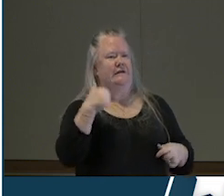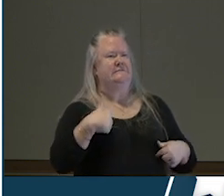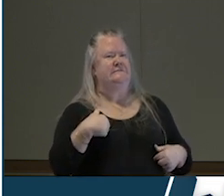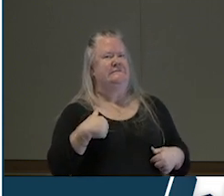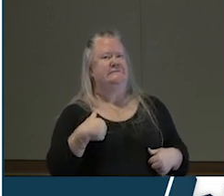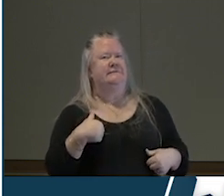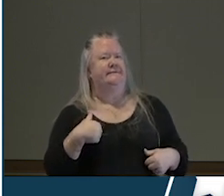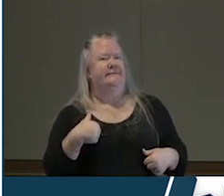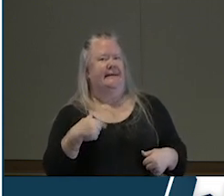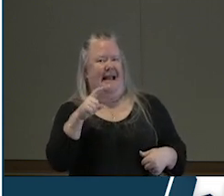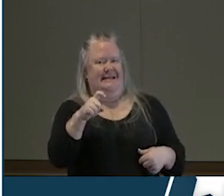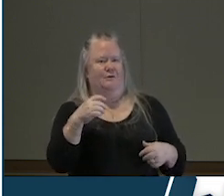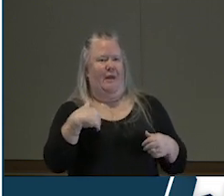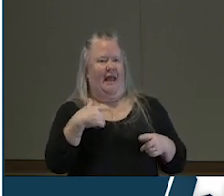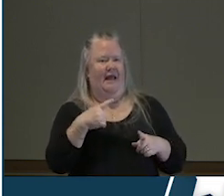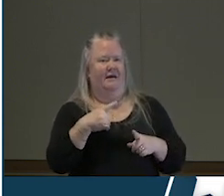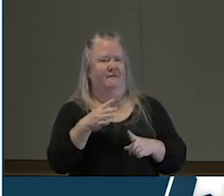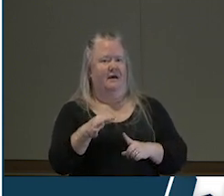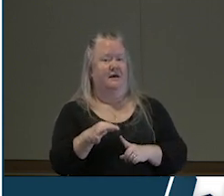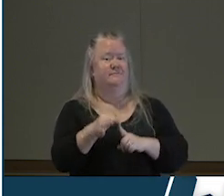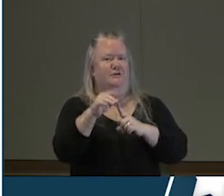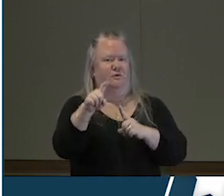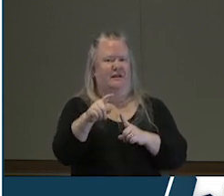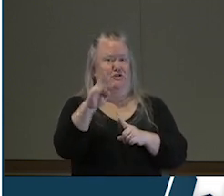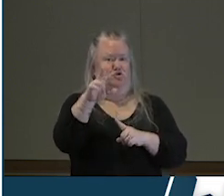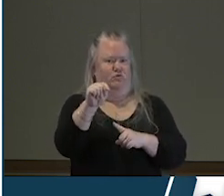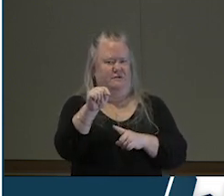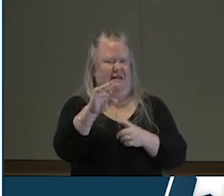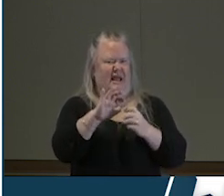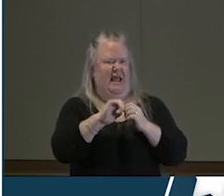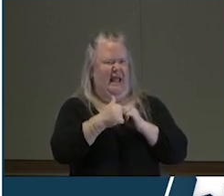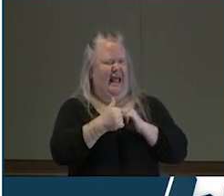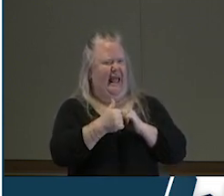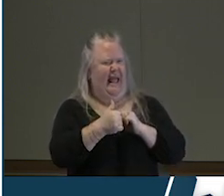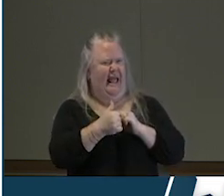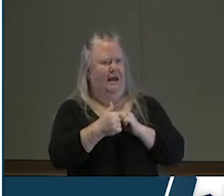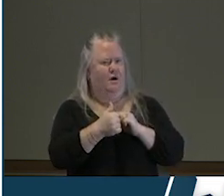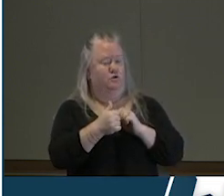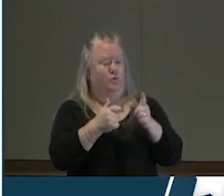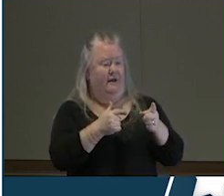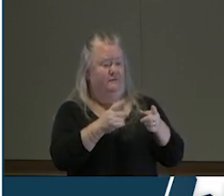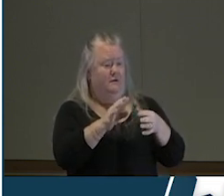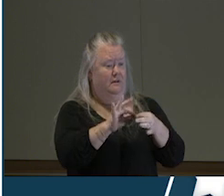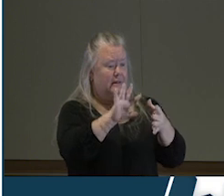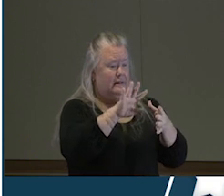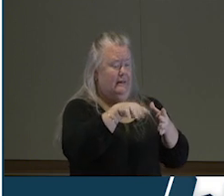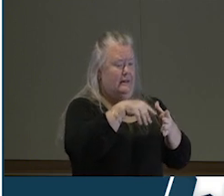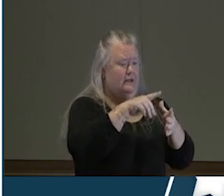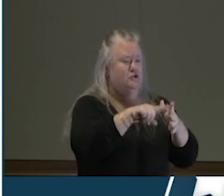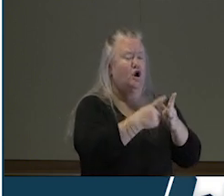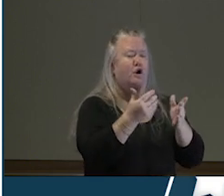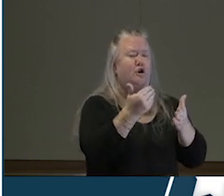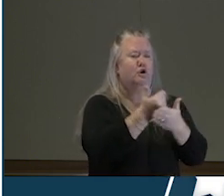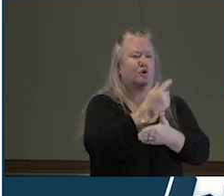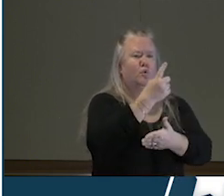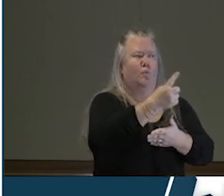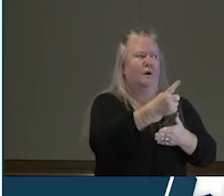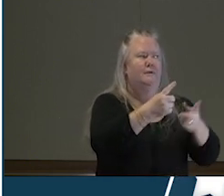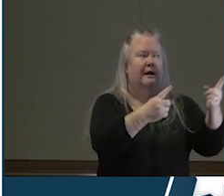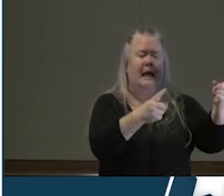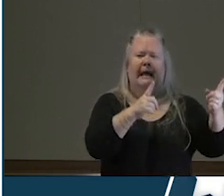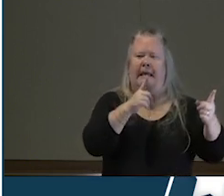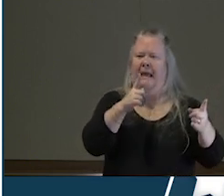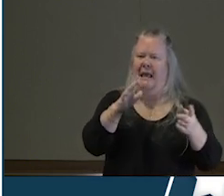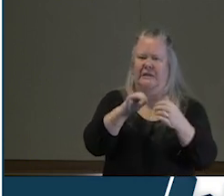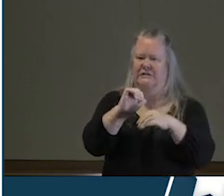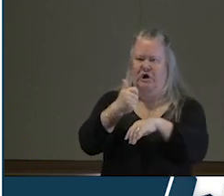need to have a special needs trust, how would you have to let that one die? I am not